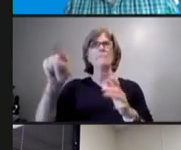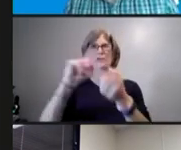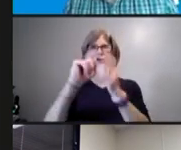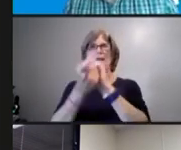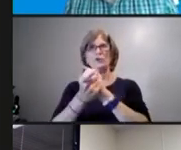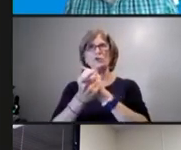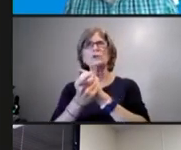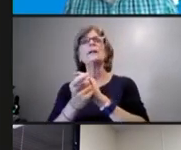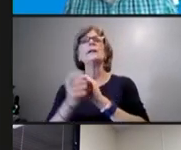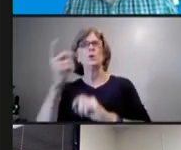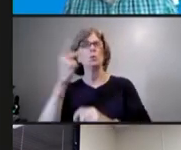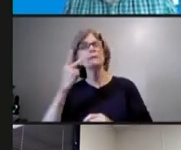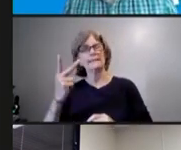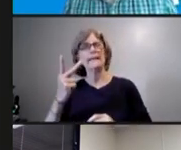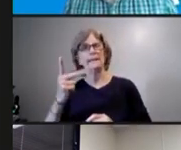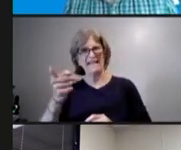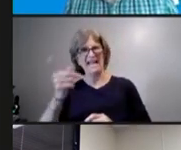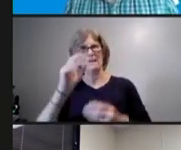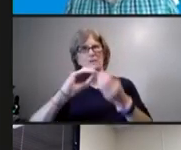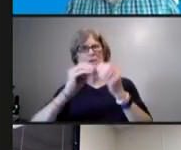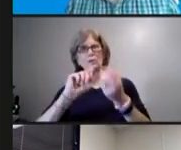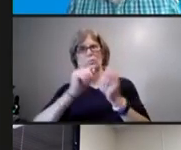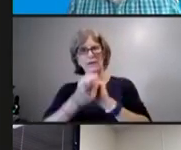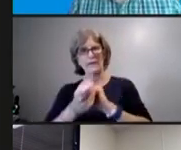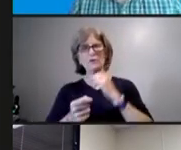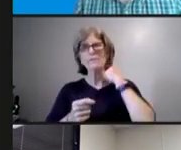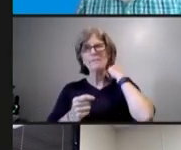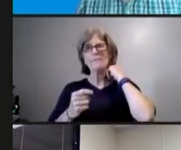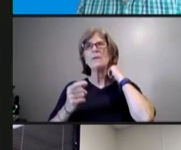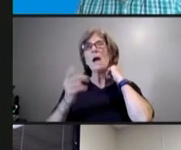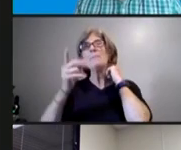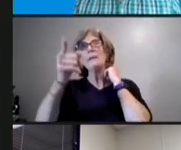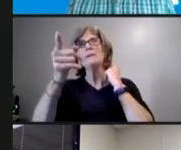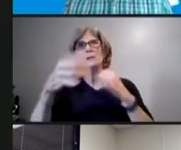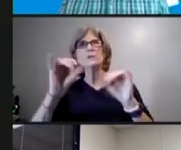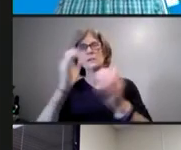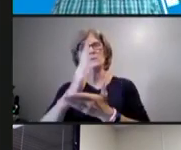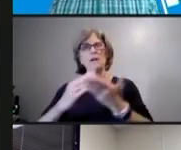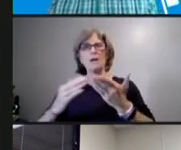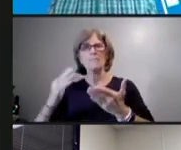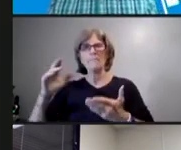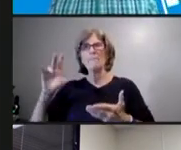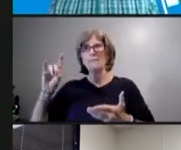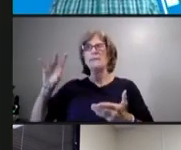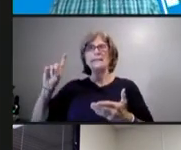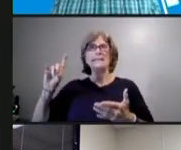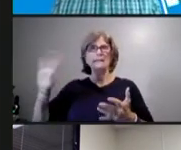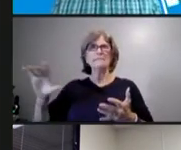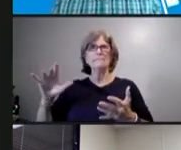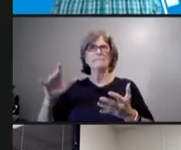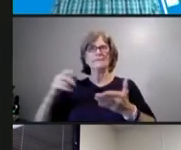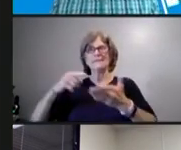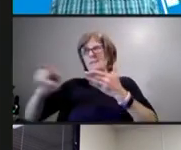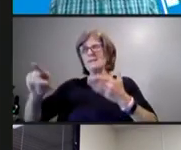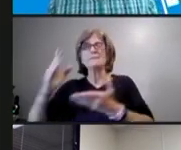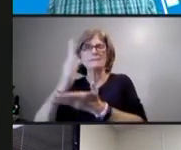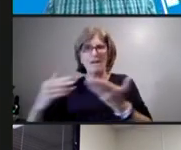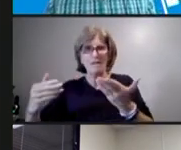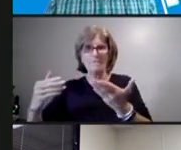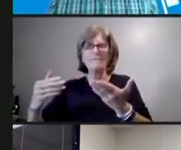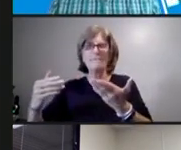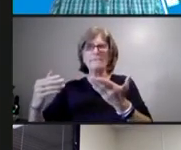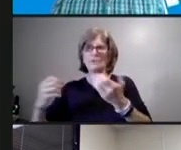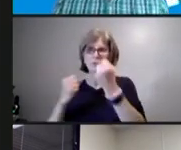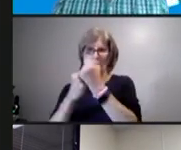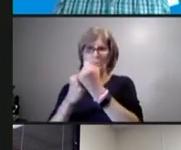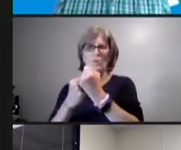vanishes from here. Well, there still will be a certain amount because they did spend a little bit of it, like Derek had said, but it was just one